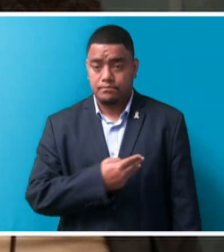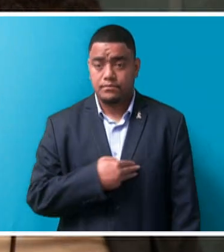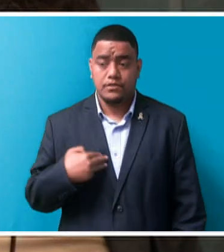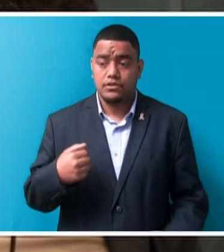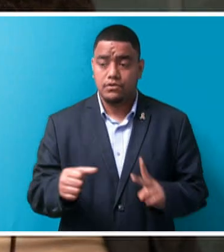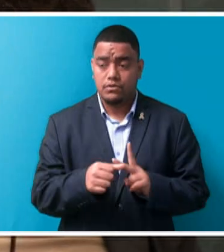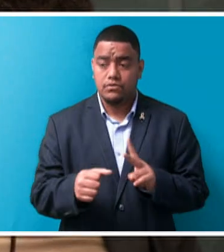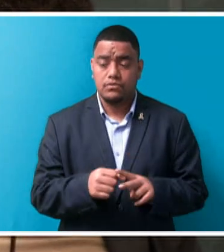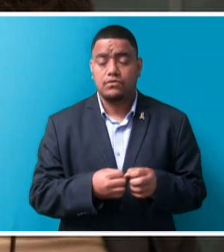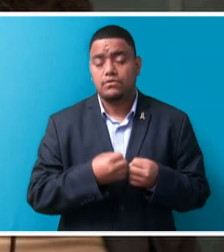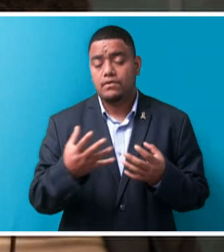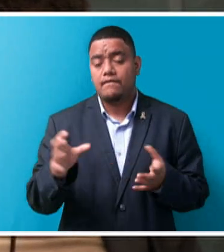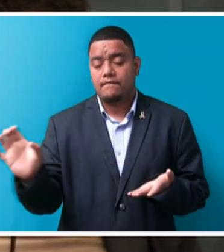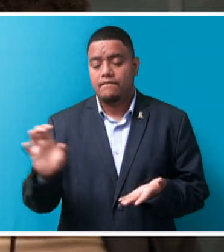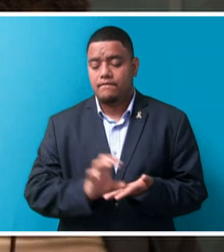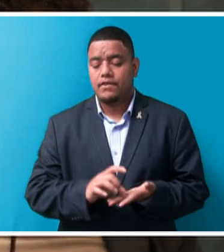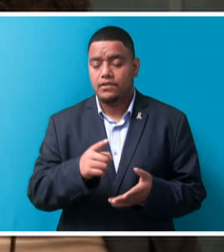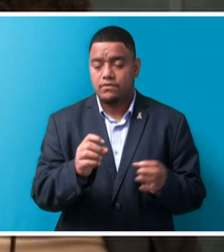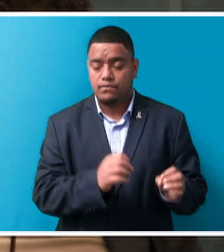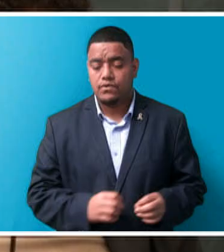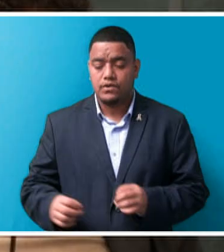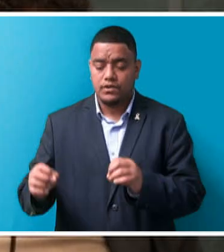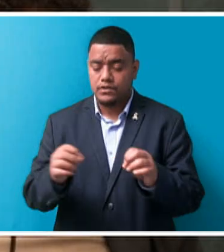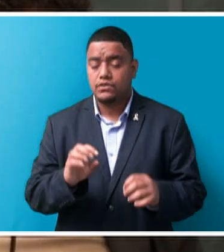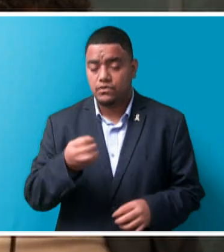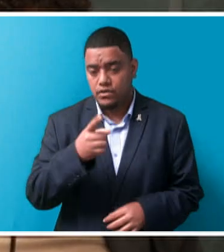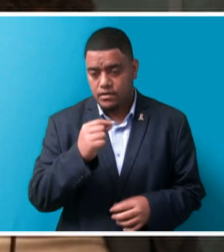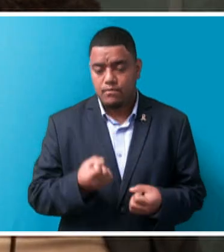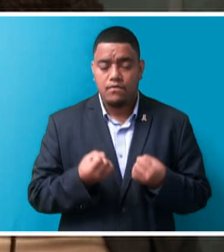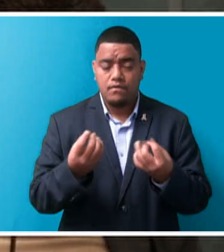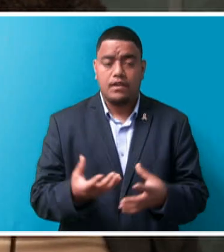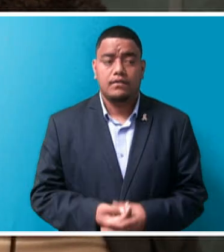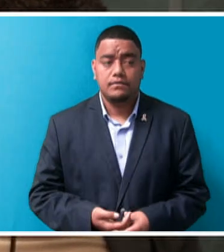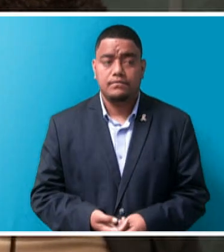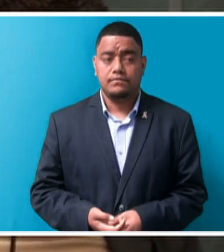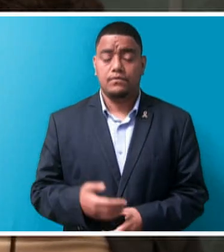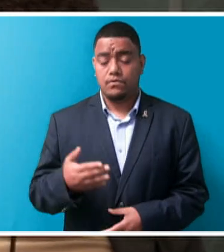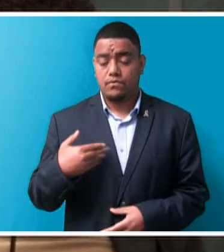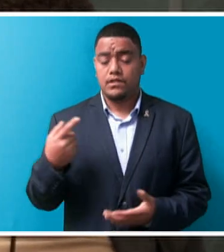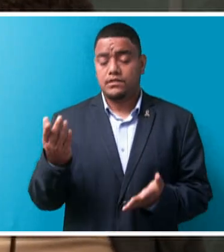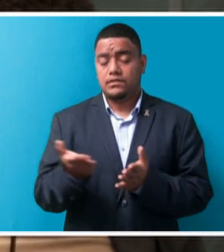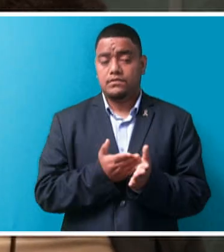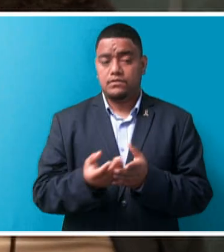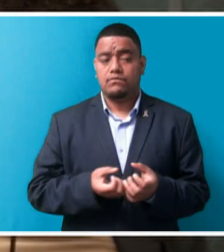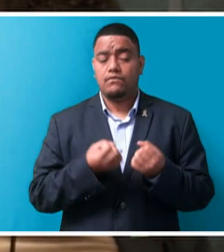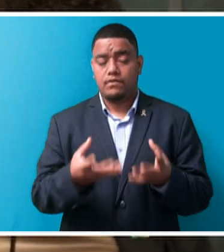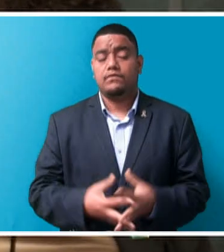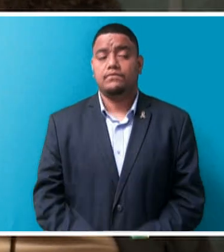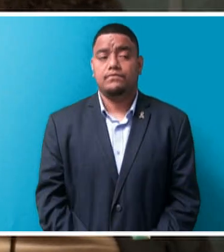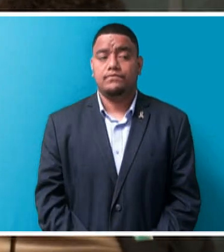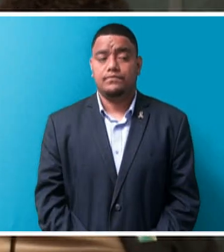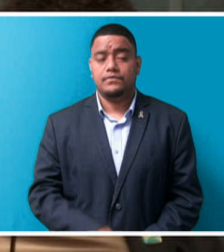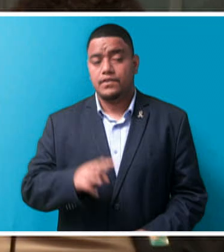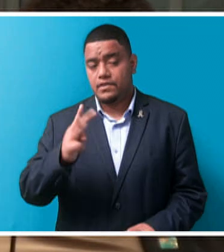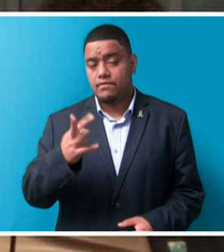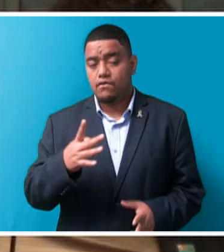explore additional funding to support its operations and readiness so that it is available when required for health services. Thirdly, for